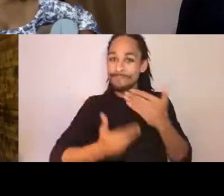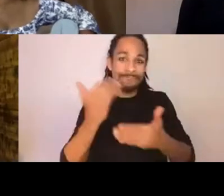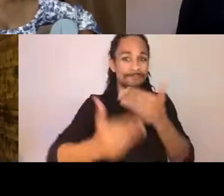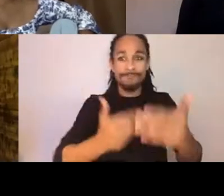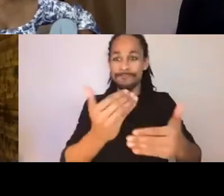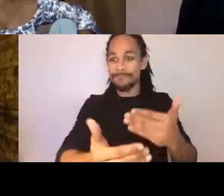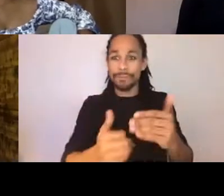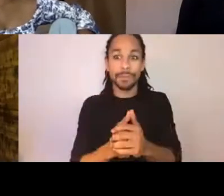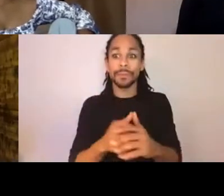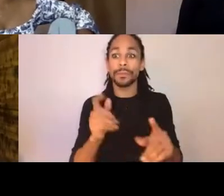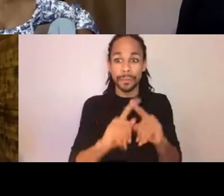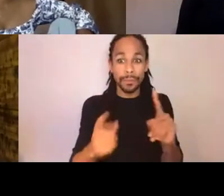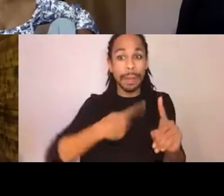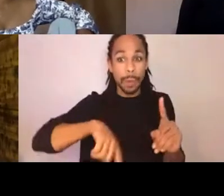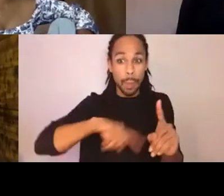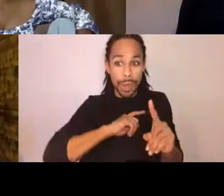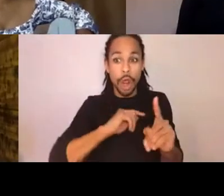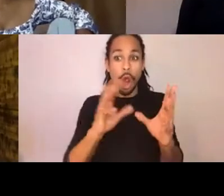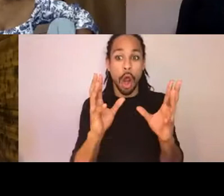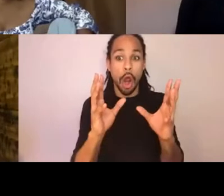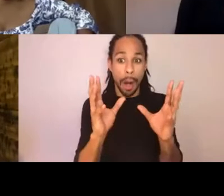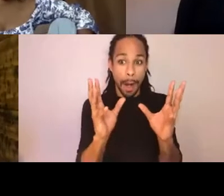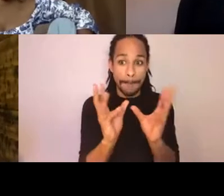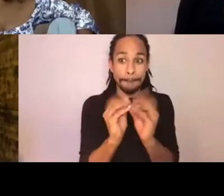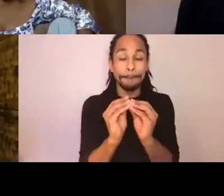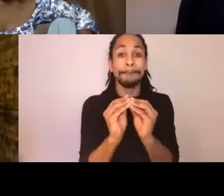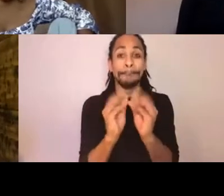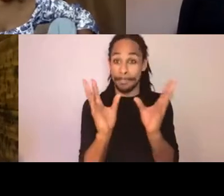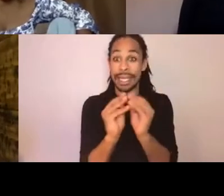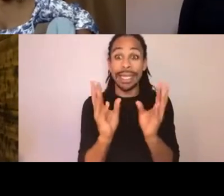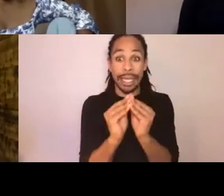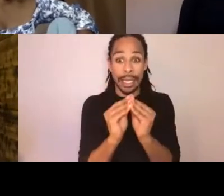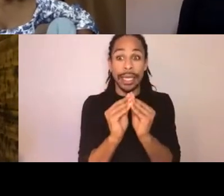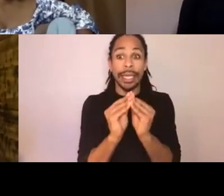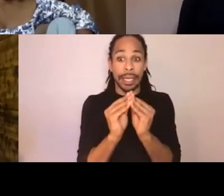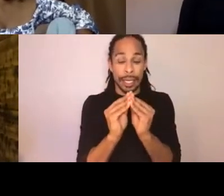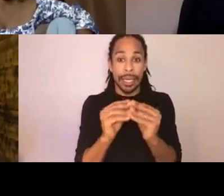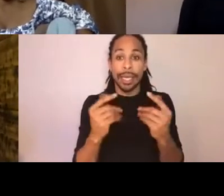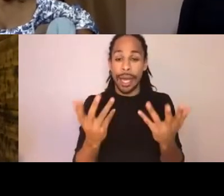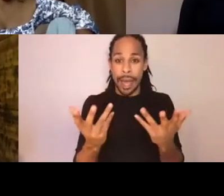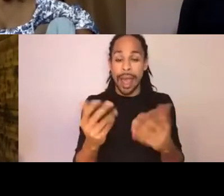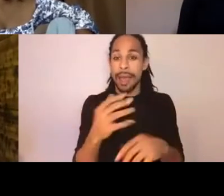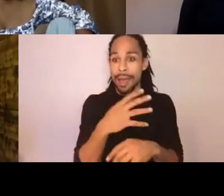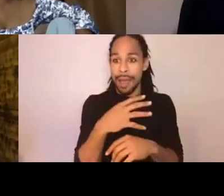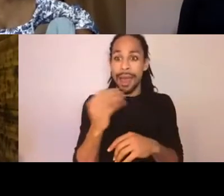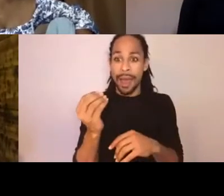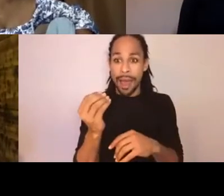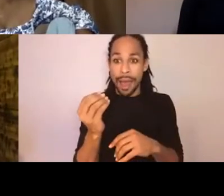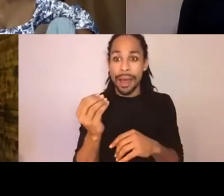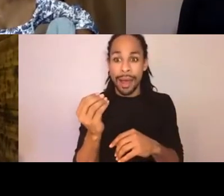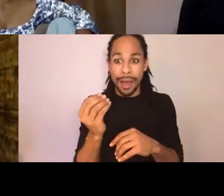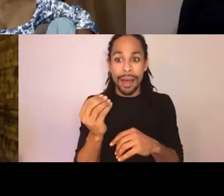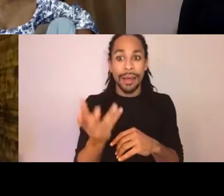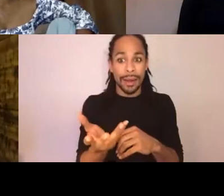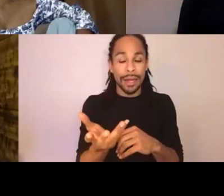but we are meeting. I haven't been able to attend all the meetings, but we're doing, you know, the